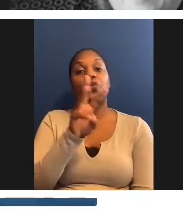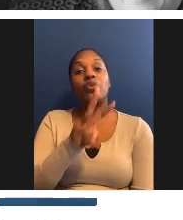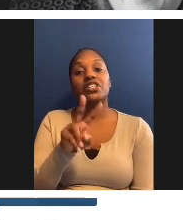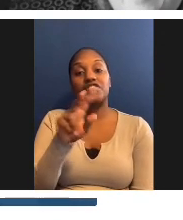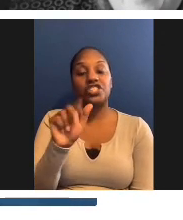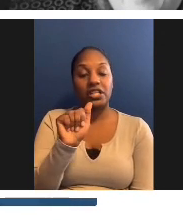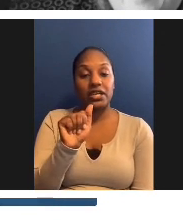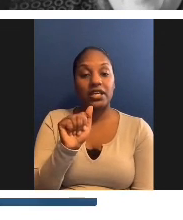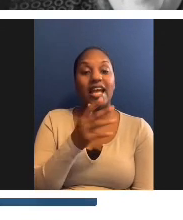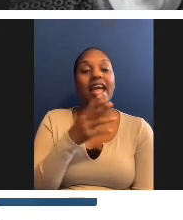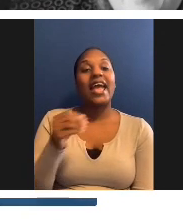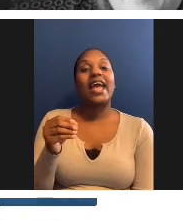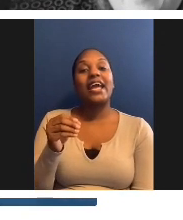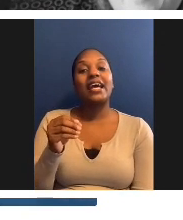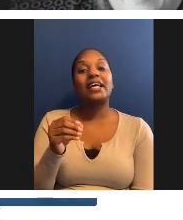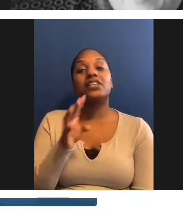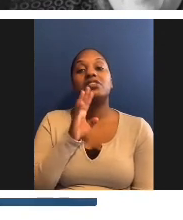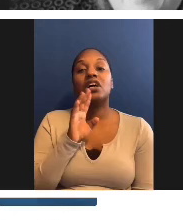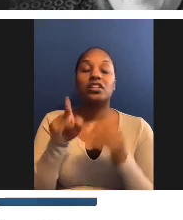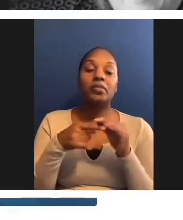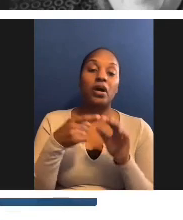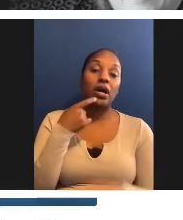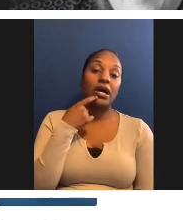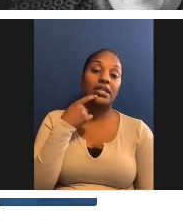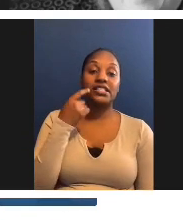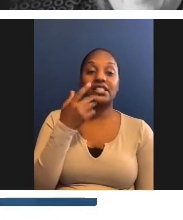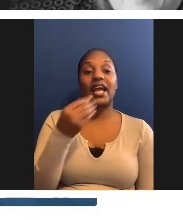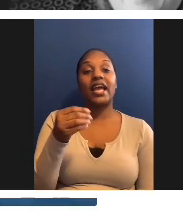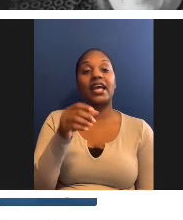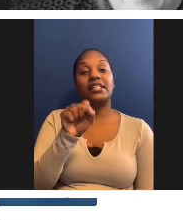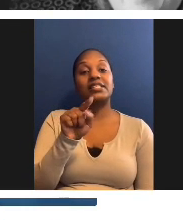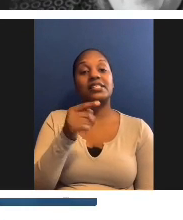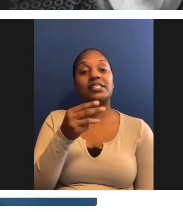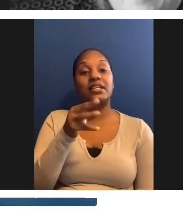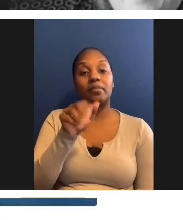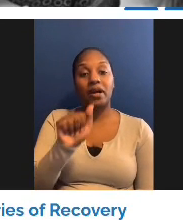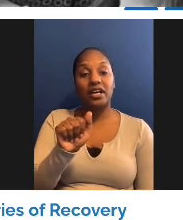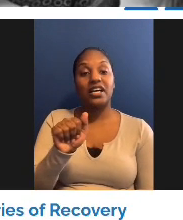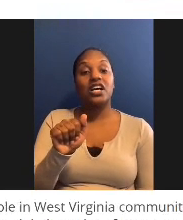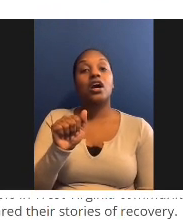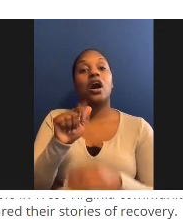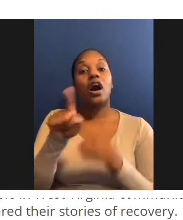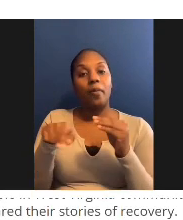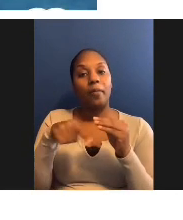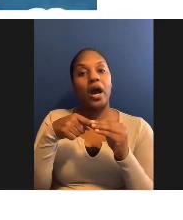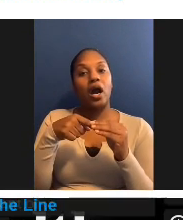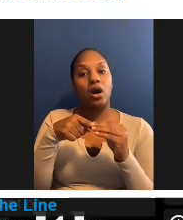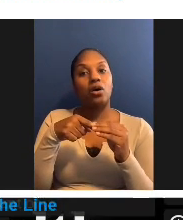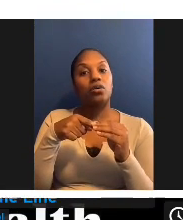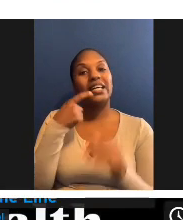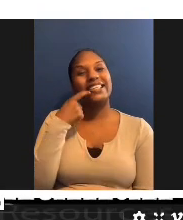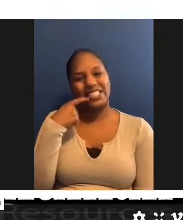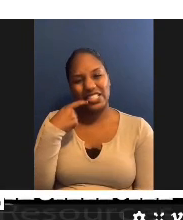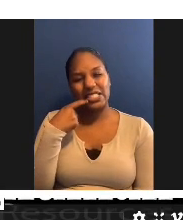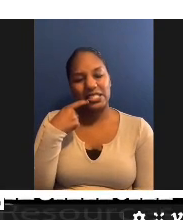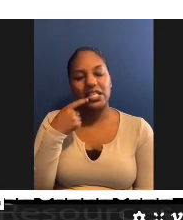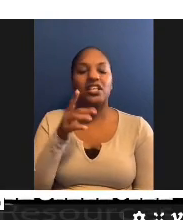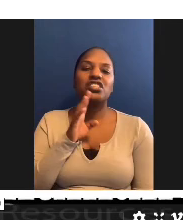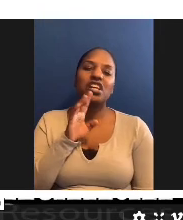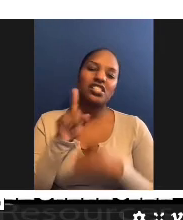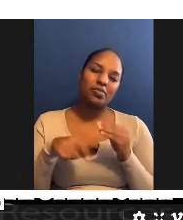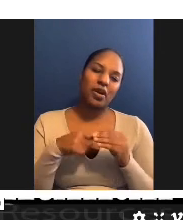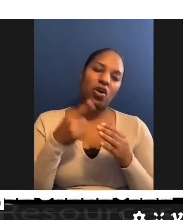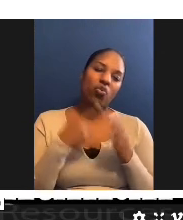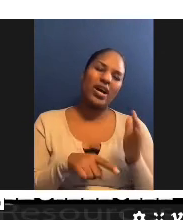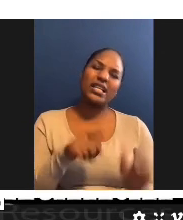about addiction and stigmas regarding addiction. It talks about what a